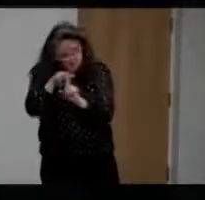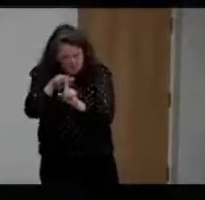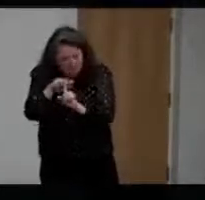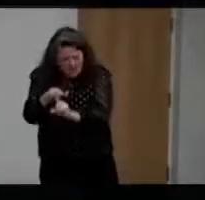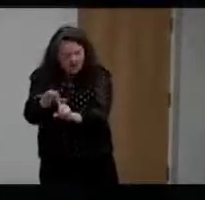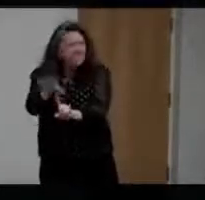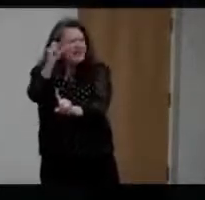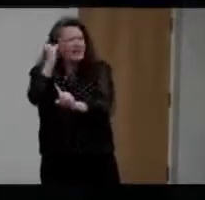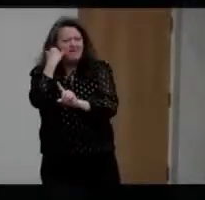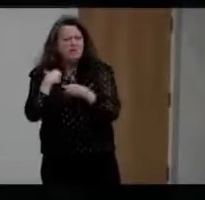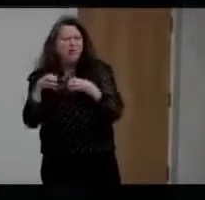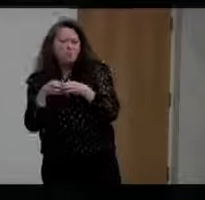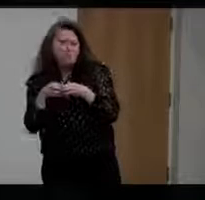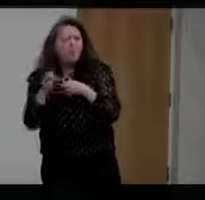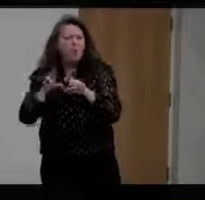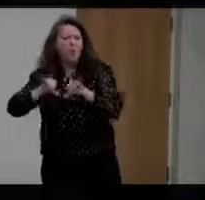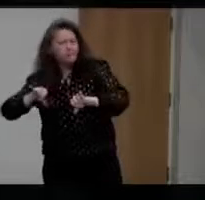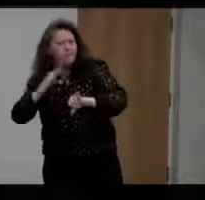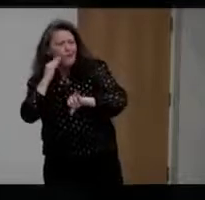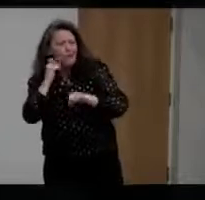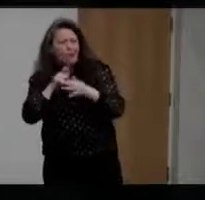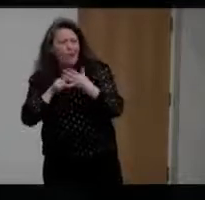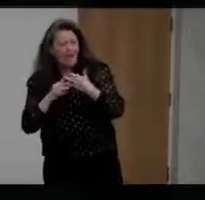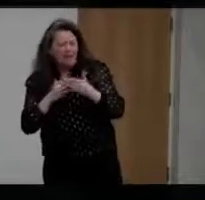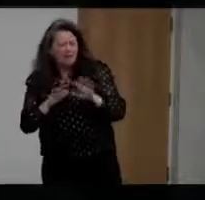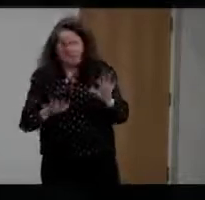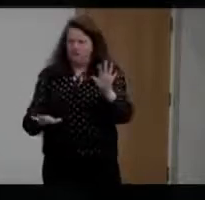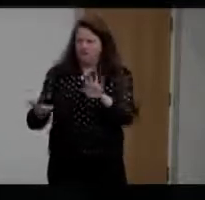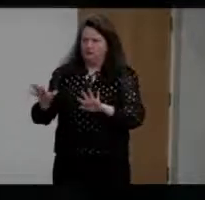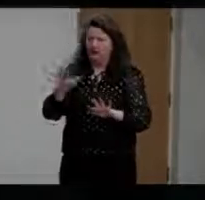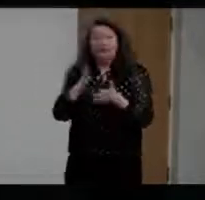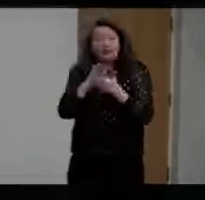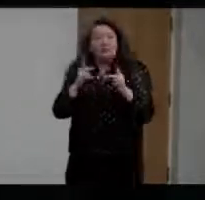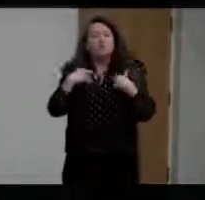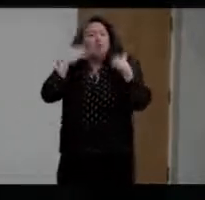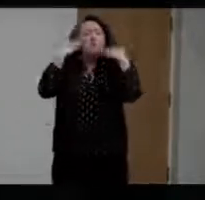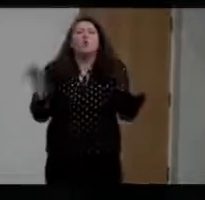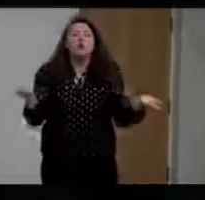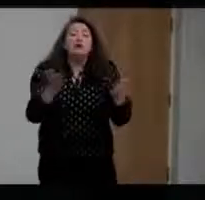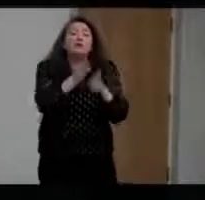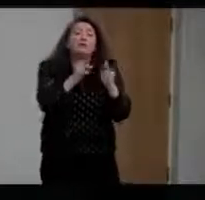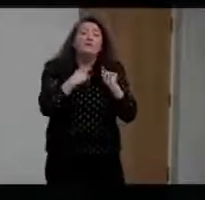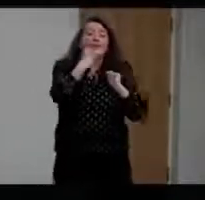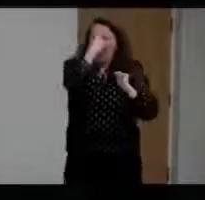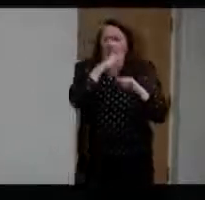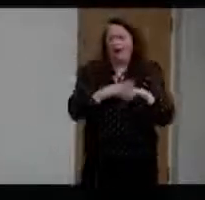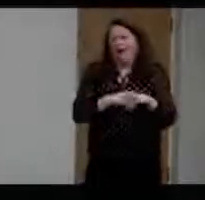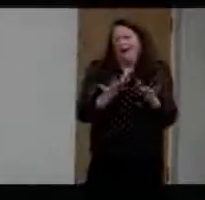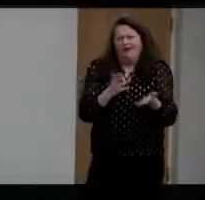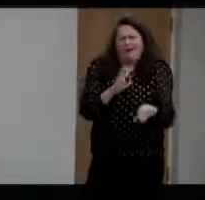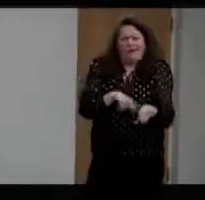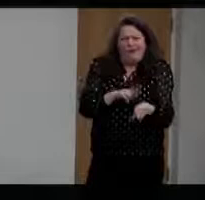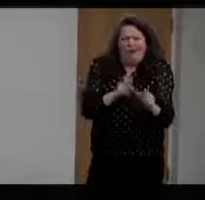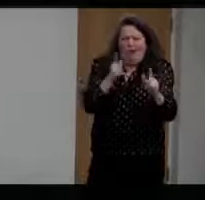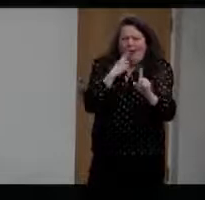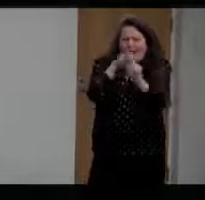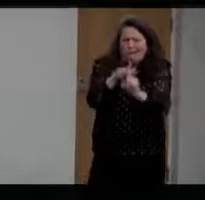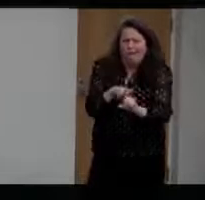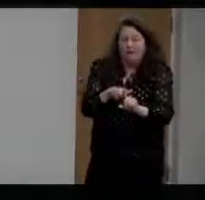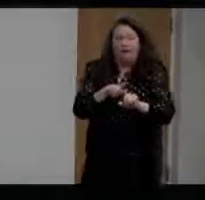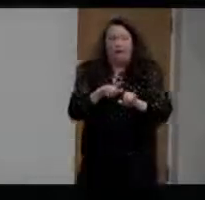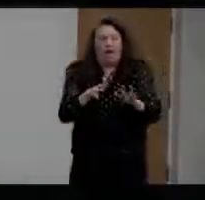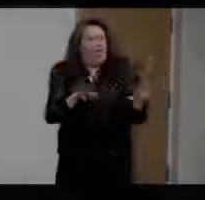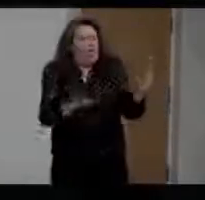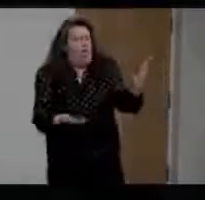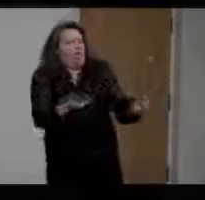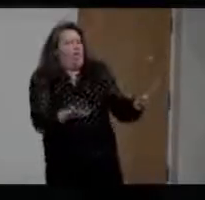or the Find My Phone app would be potentially made available to have authorities show up and detain me in remarkable circumstance, right? And